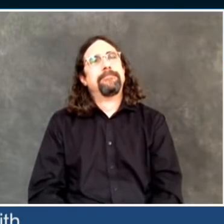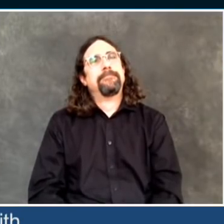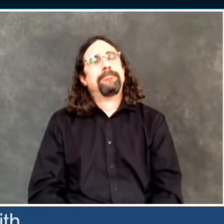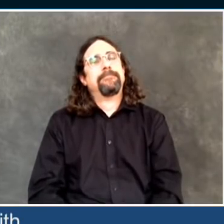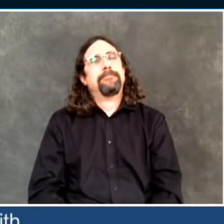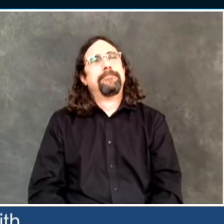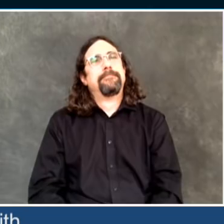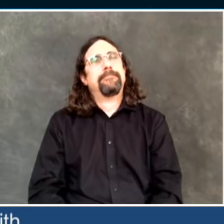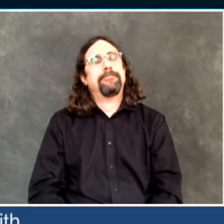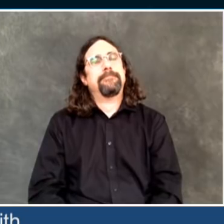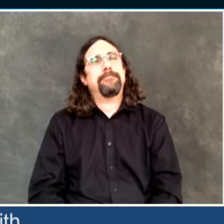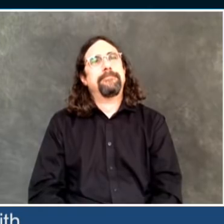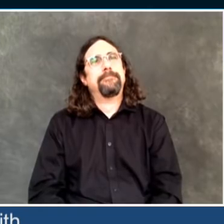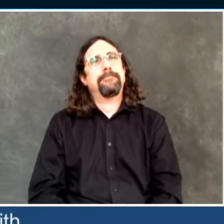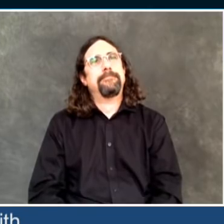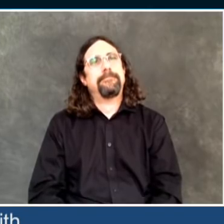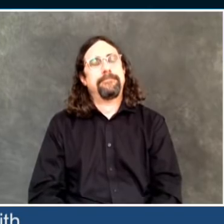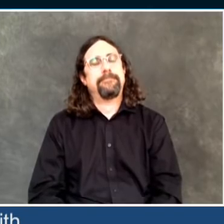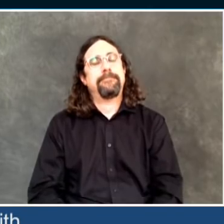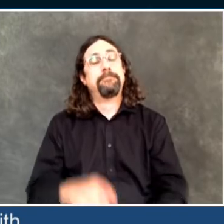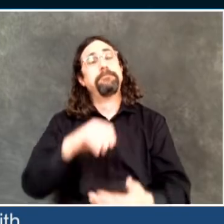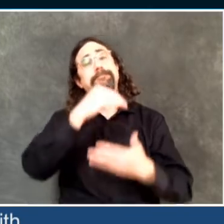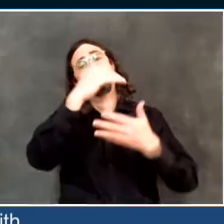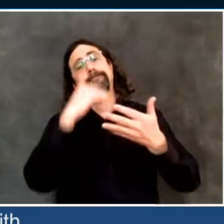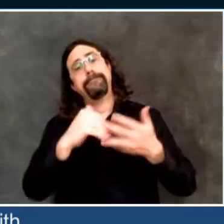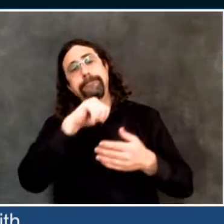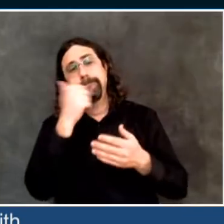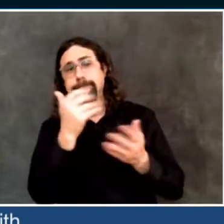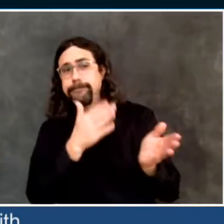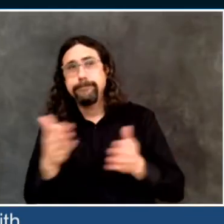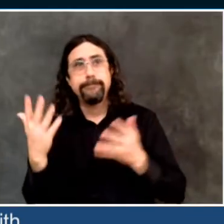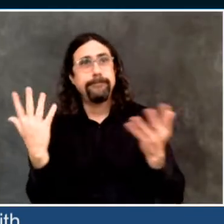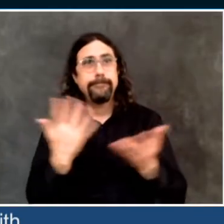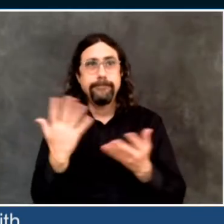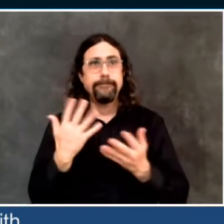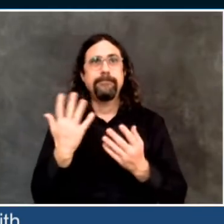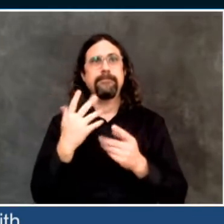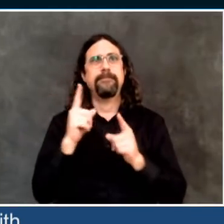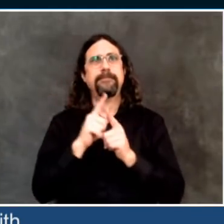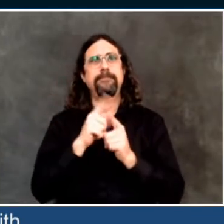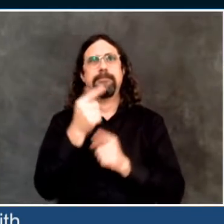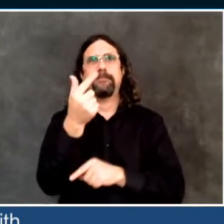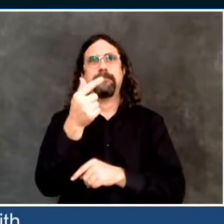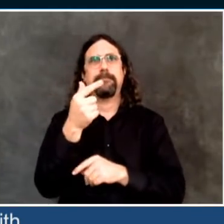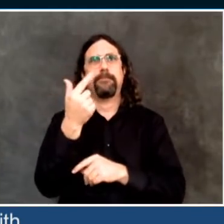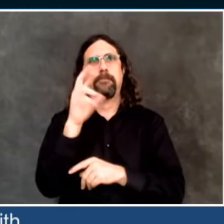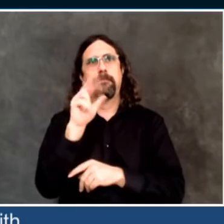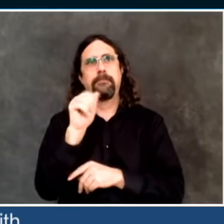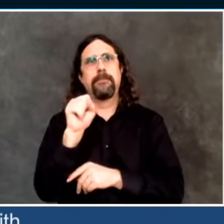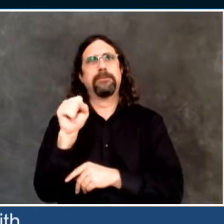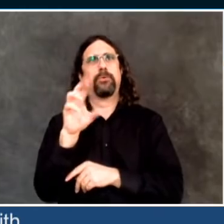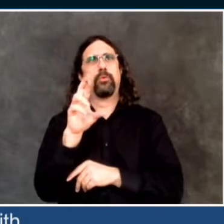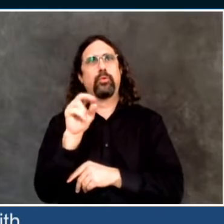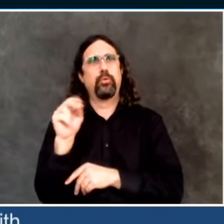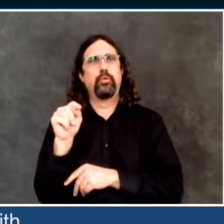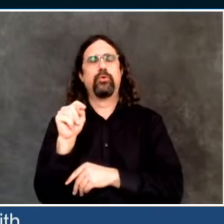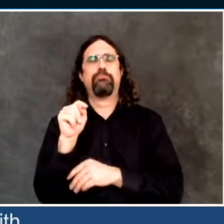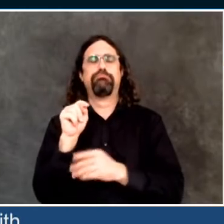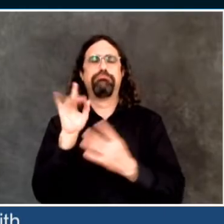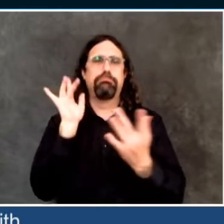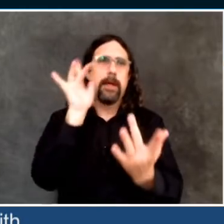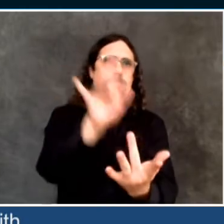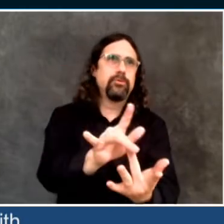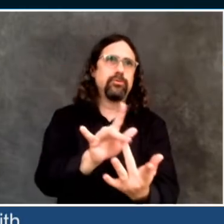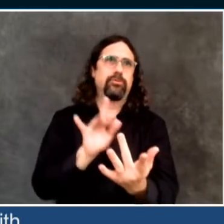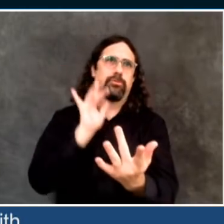we're going to develop over the next few days. We're going to have to work closely with community-based clinics where there